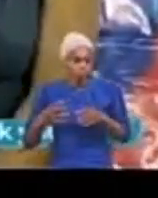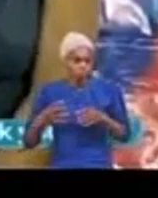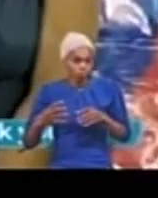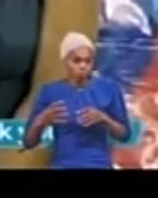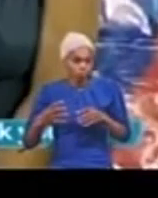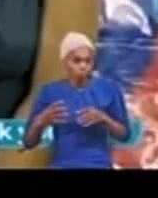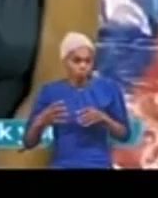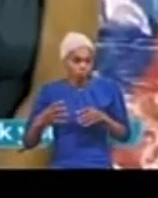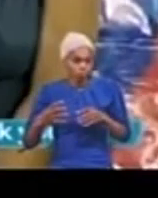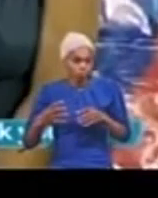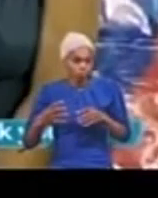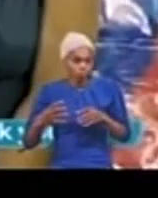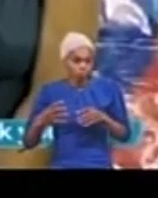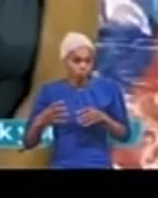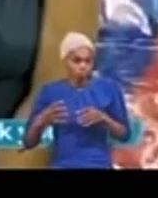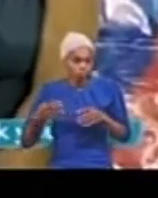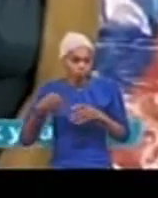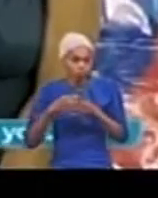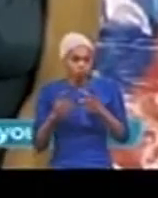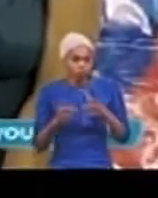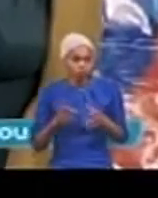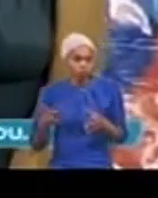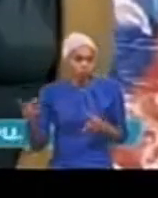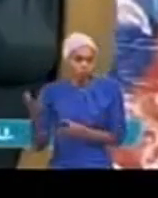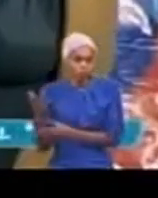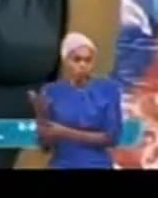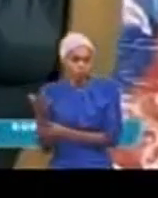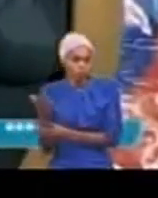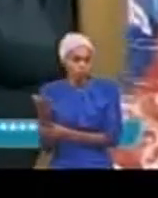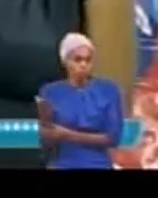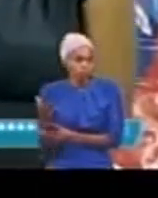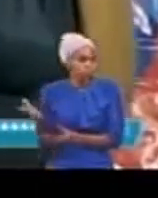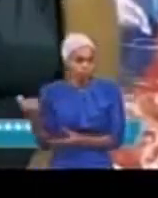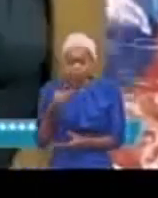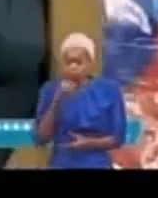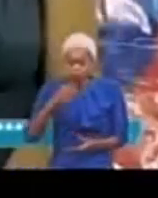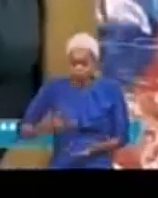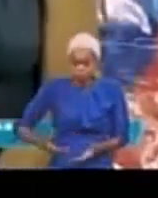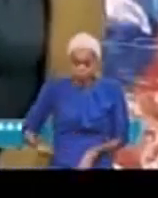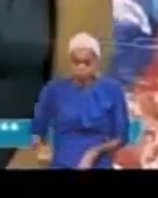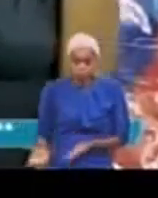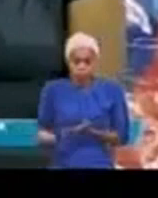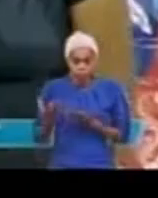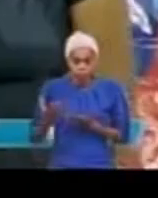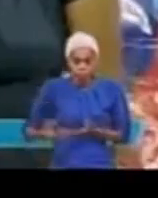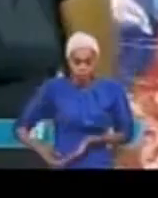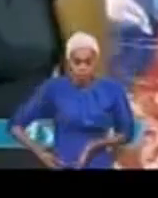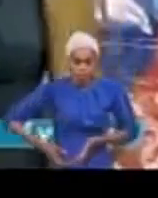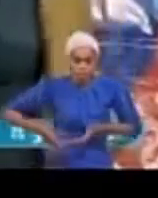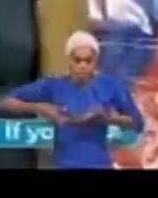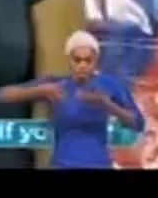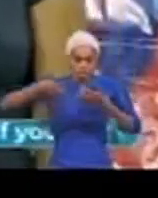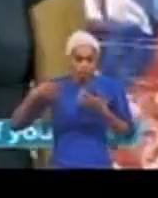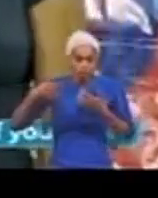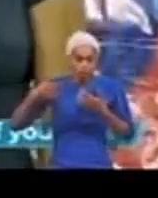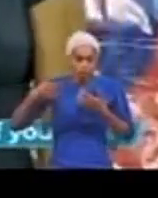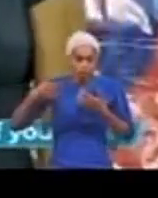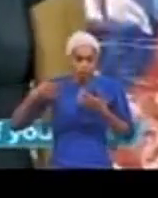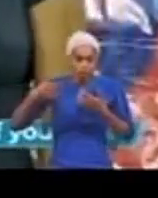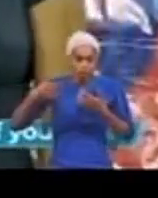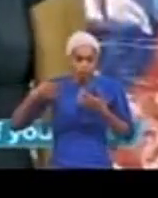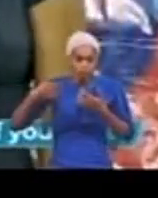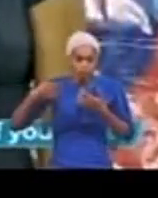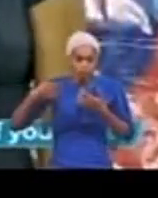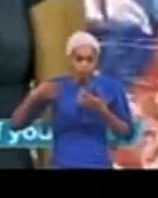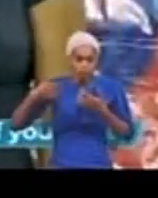things like lift heavy things or cook in Shima. I was failing to do a lot of